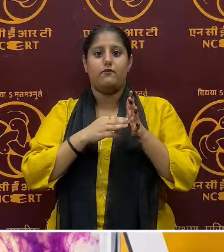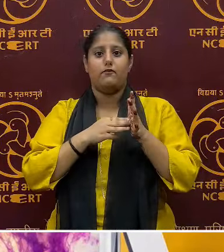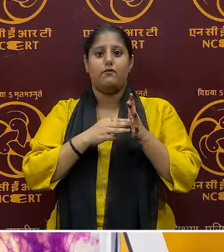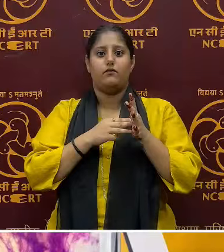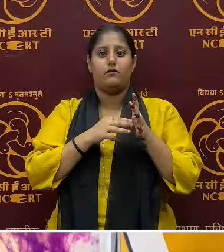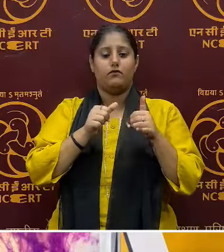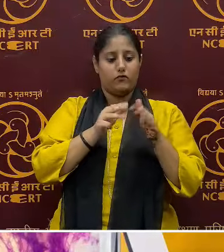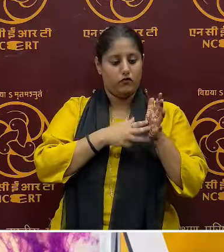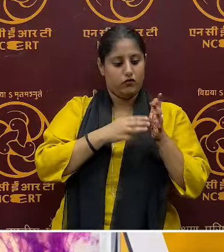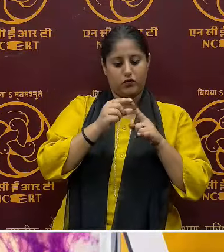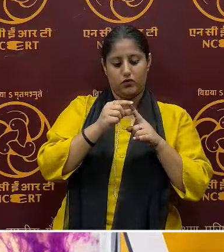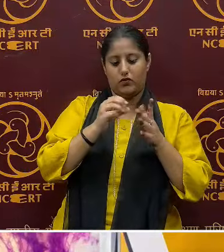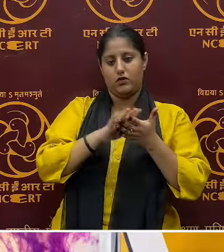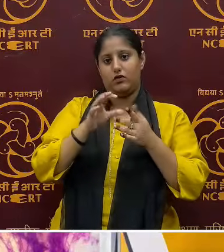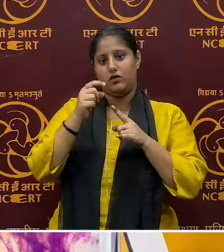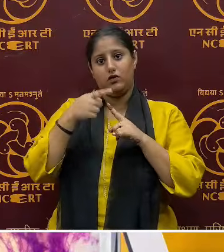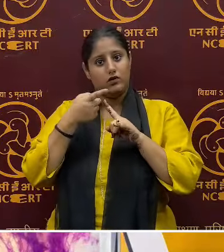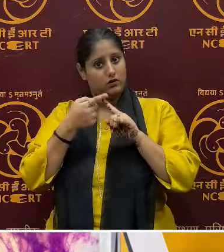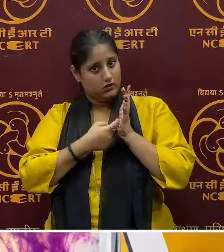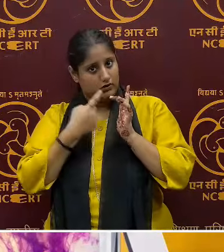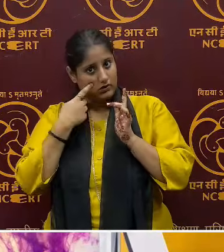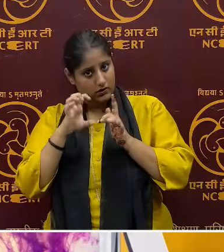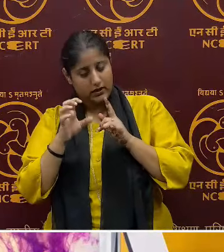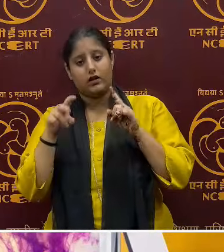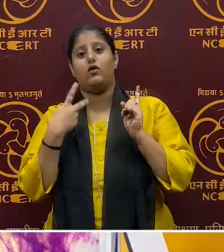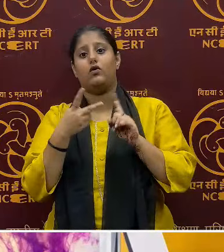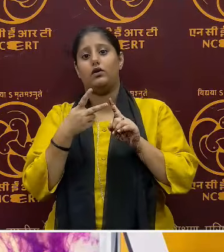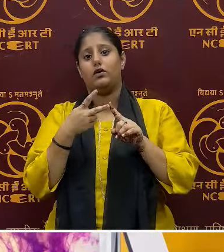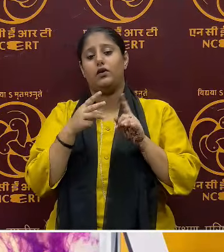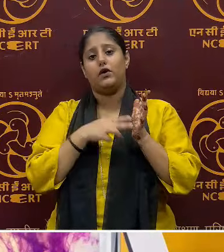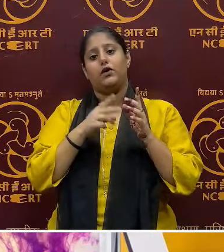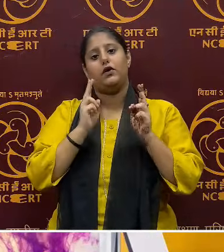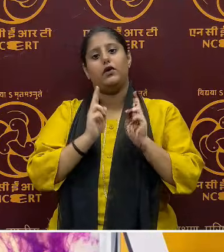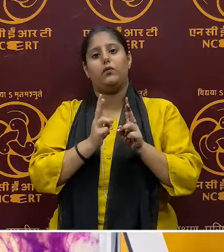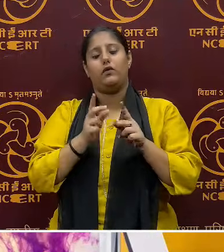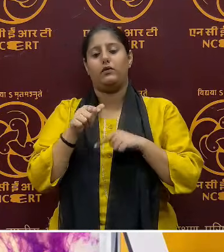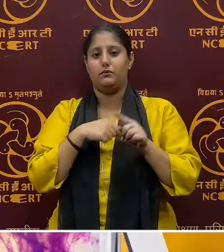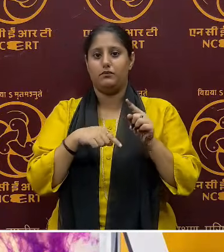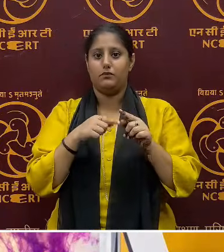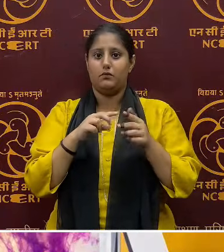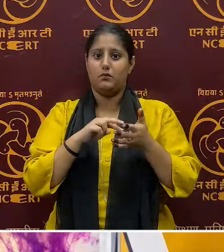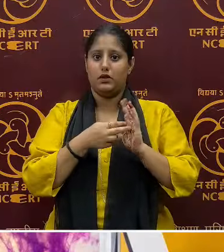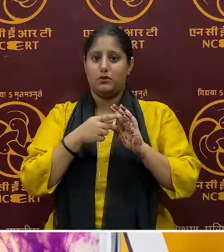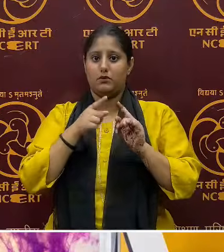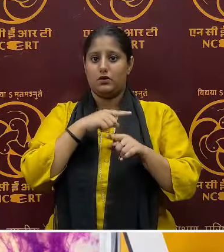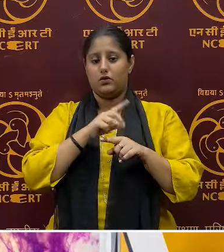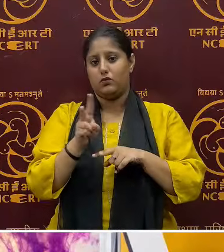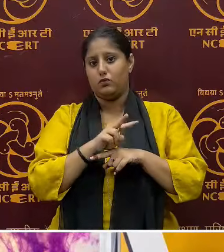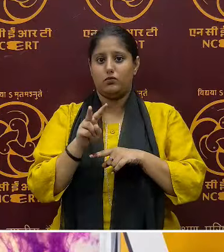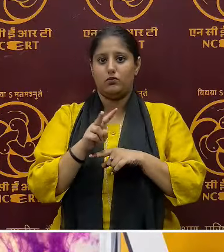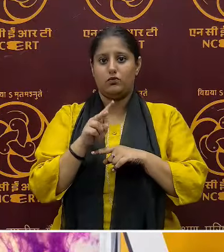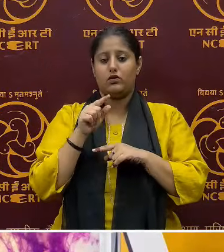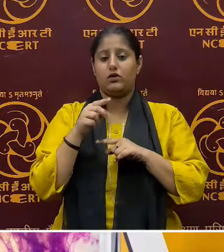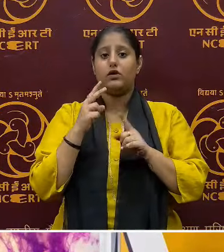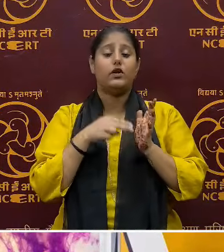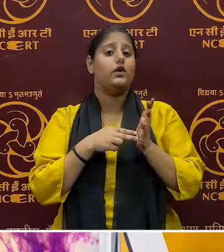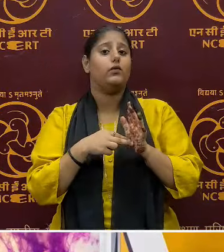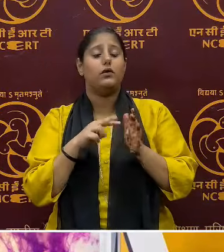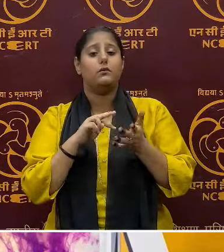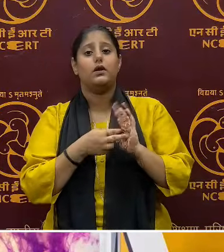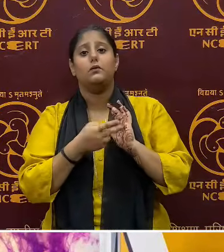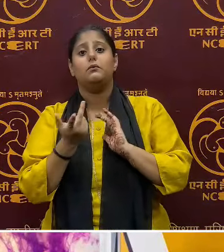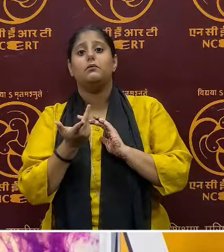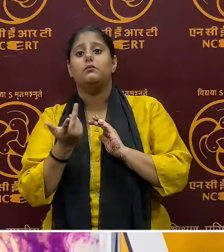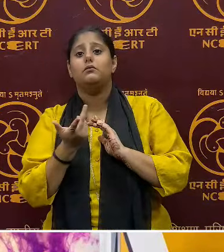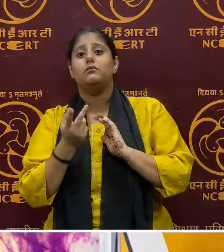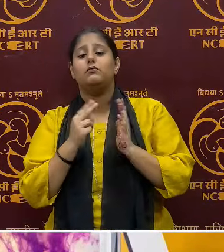neutral oxides. So amphoteric oxides are those which react with acids and base both, and the neutral oxides are those